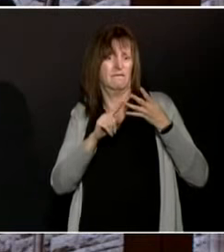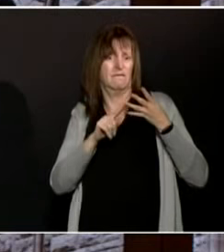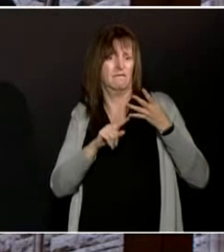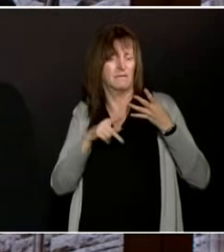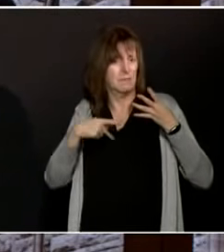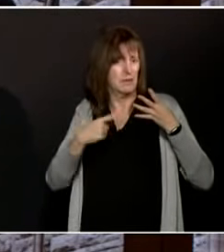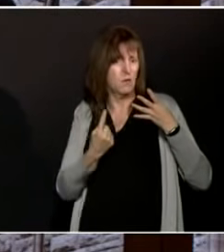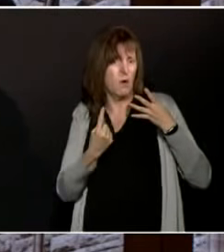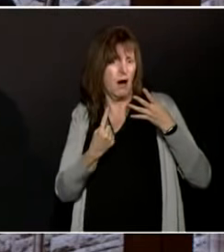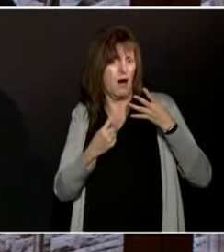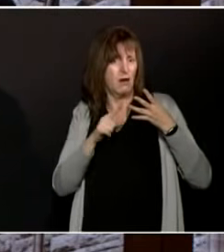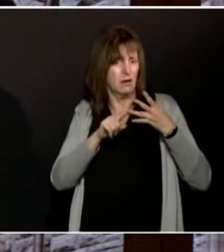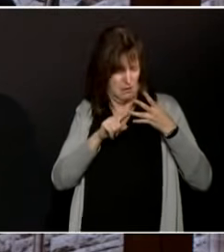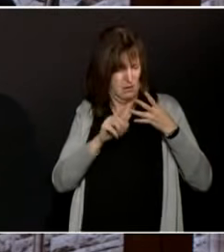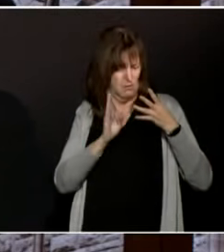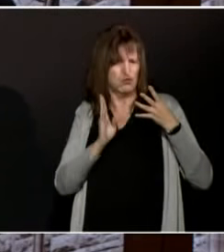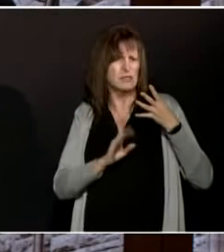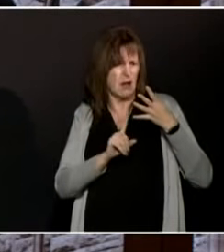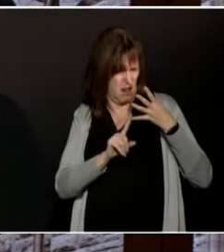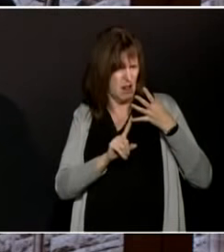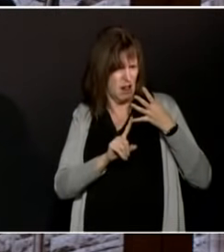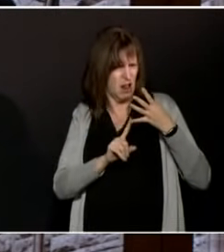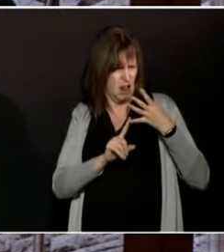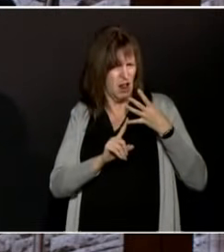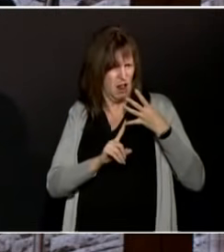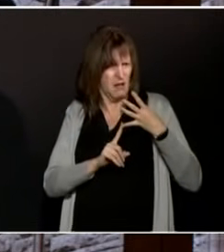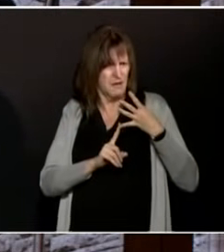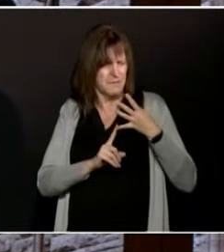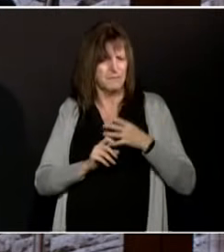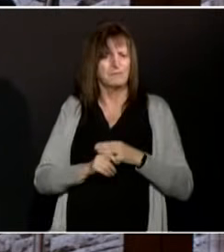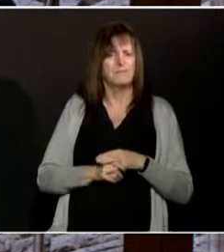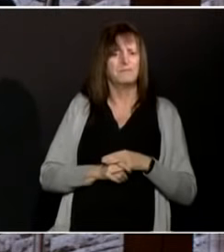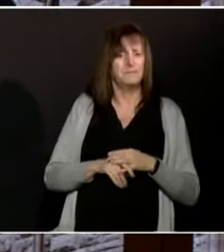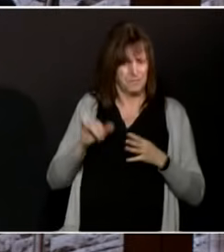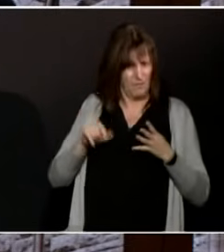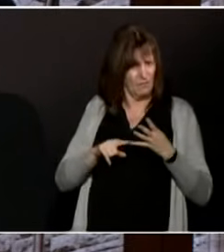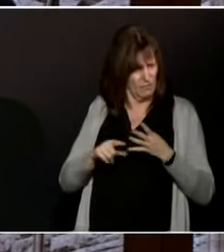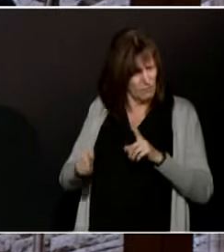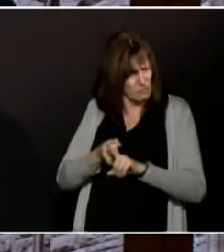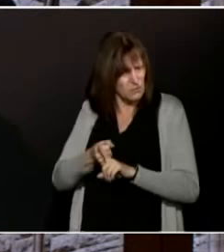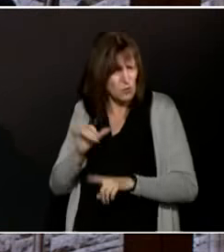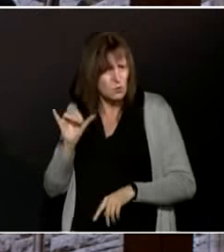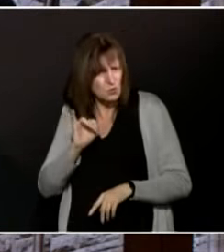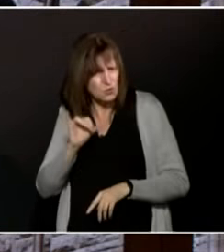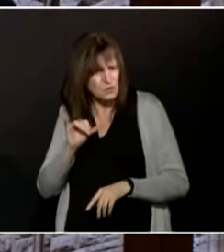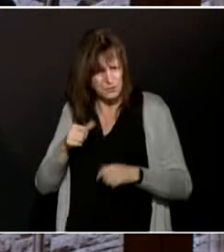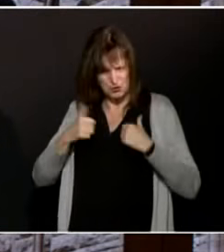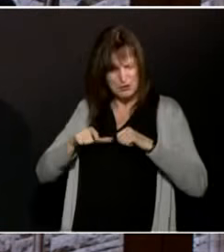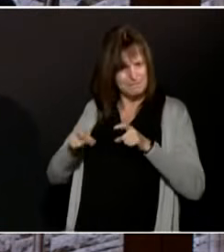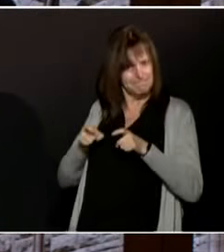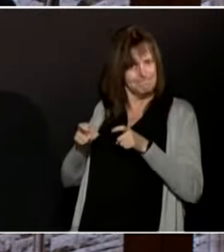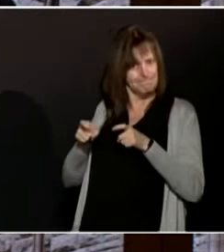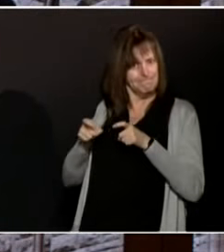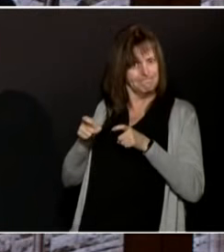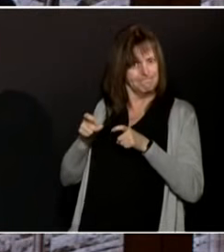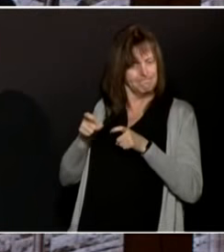Brazilian variant, that is having impact as well. We're trying to keep it contained. Thus far,